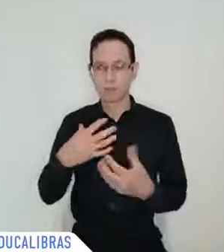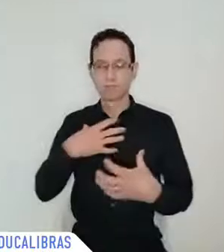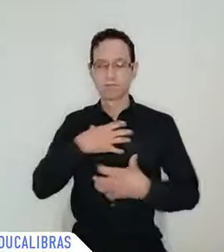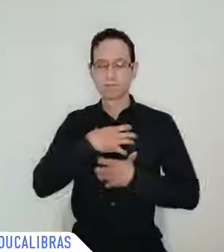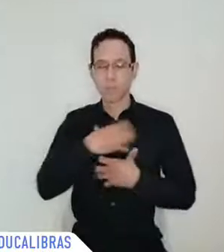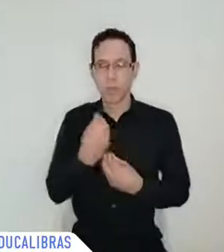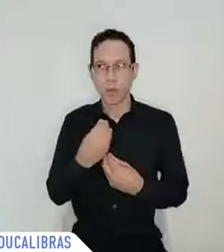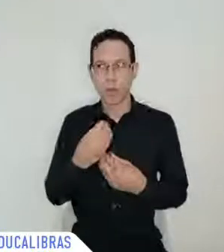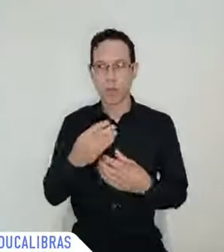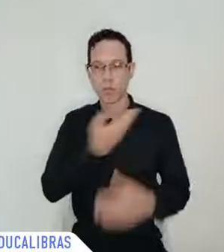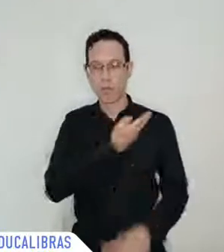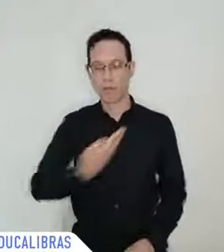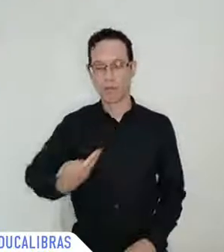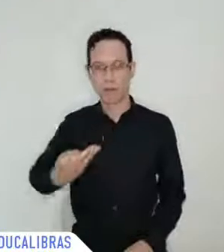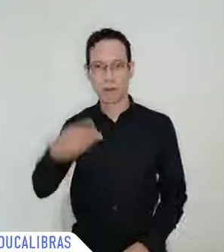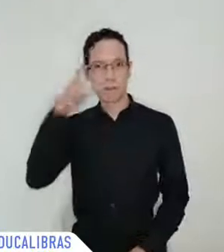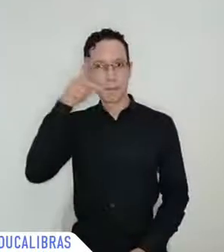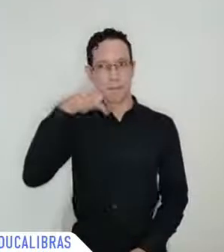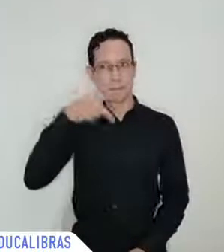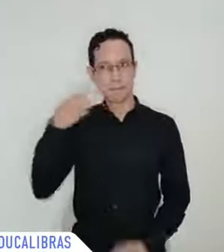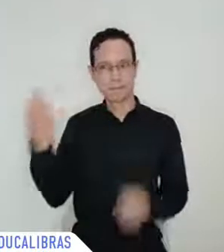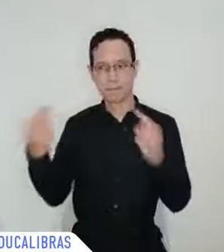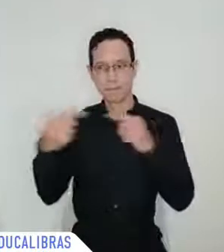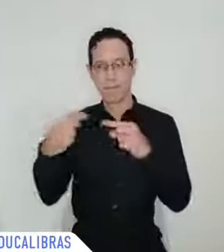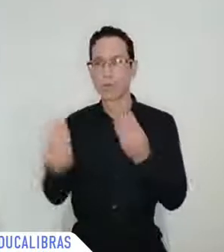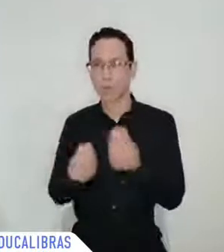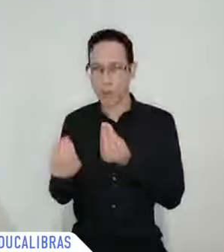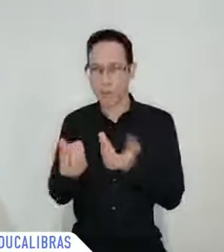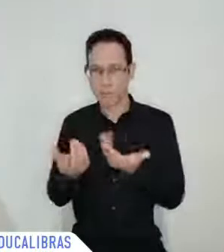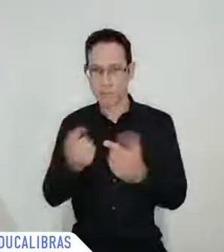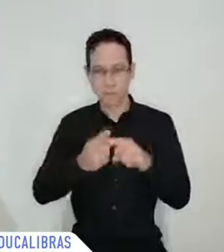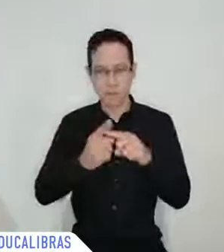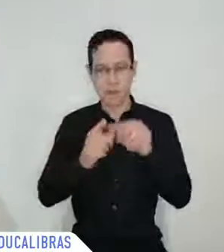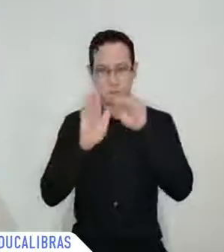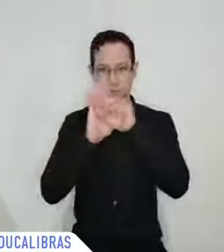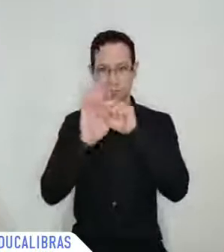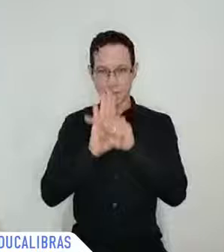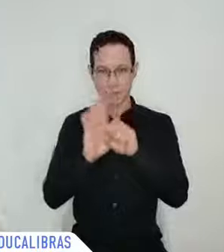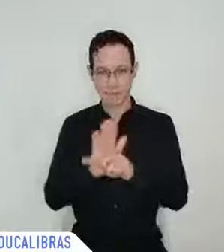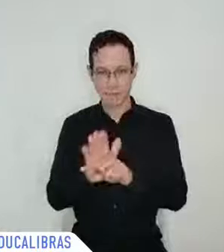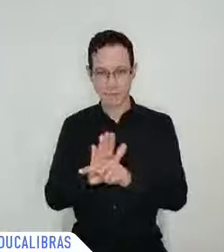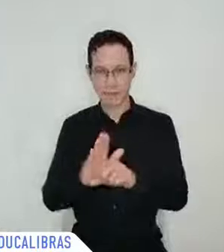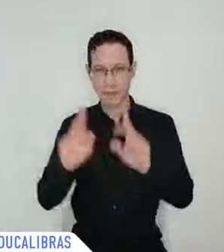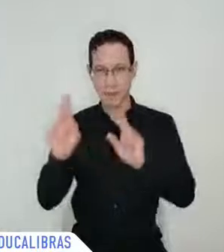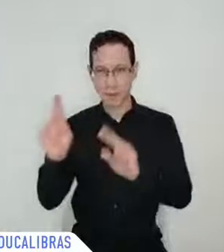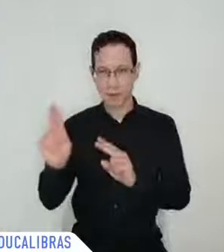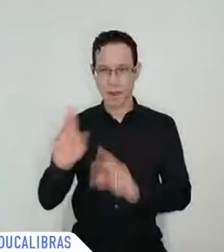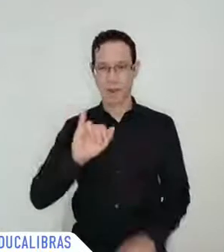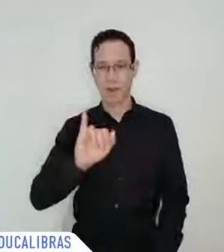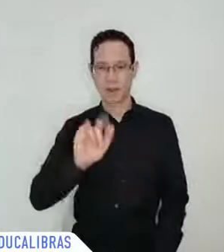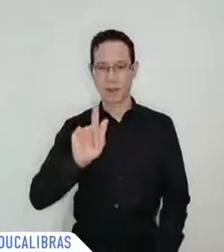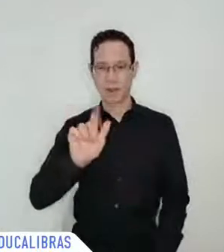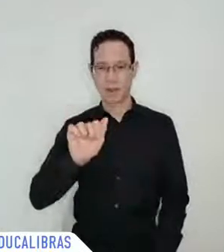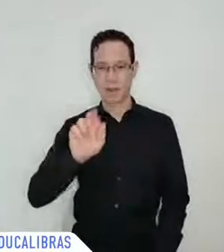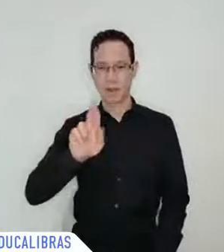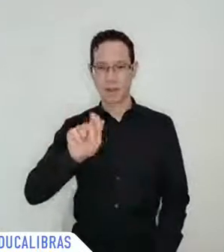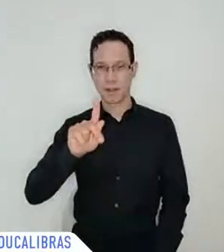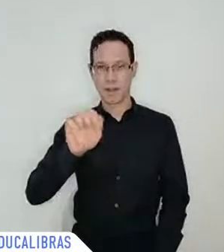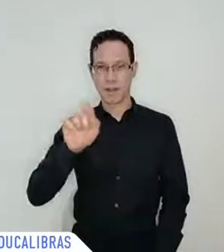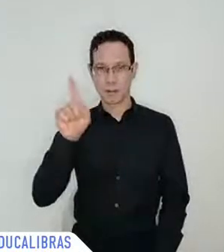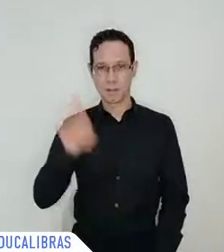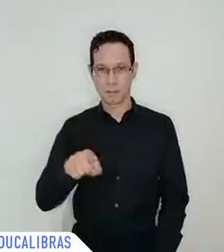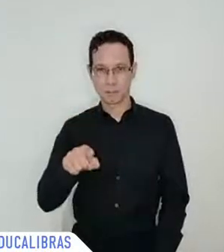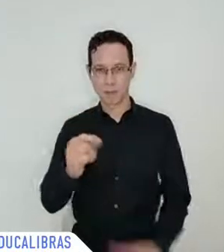better the relationship between people and the government. Um,